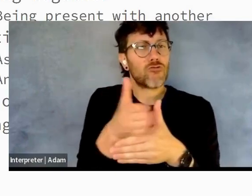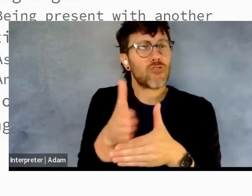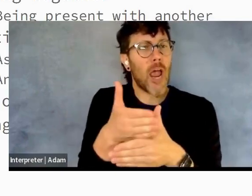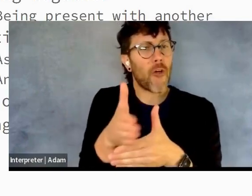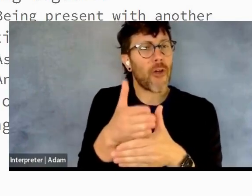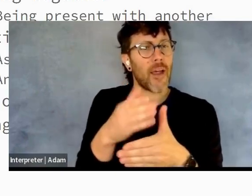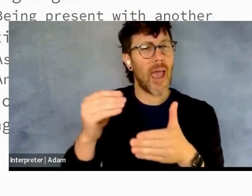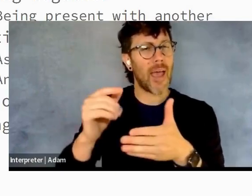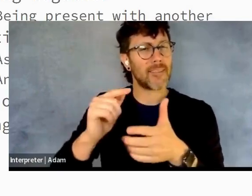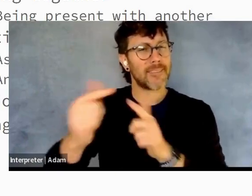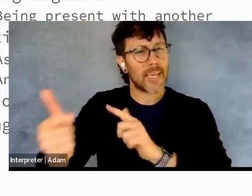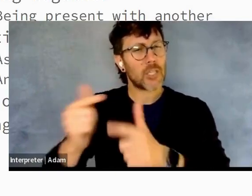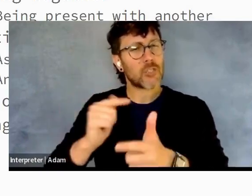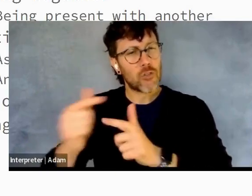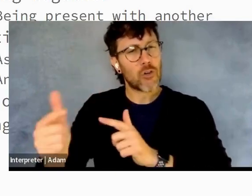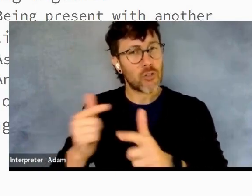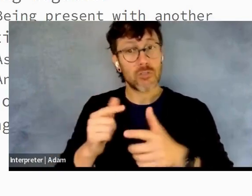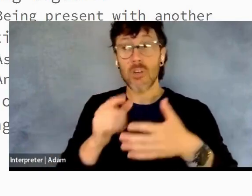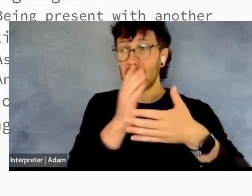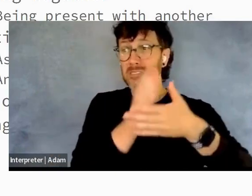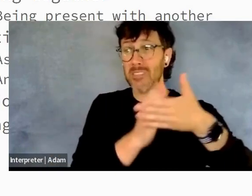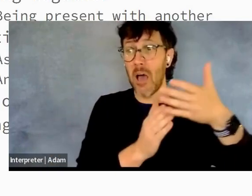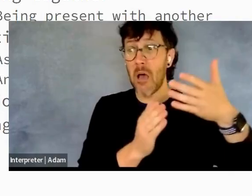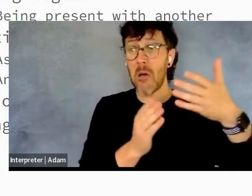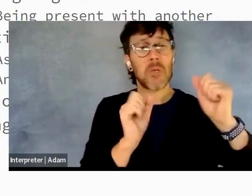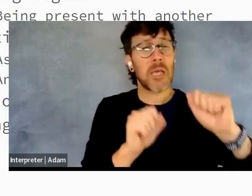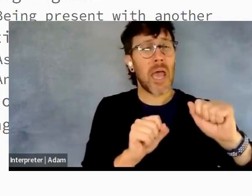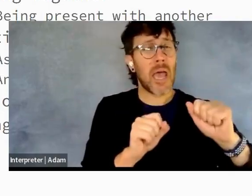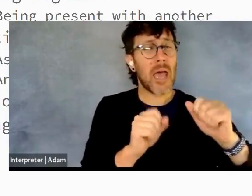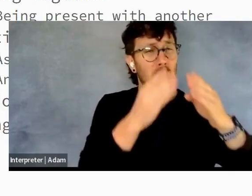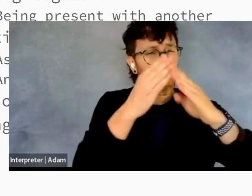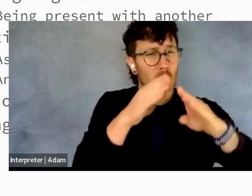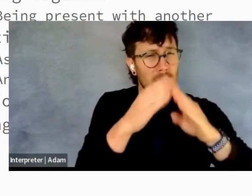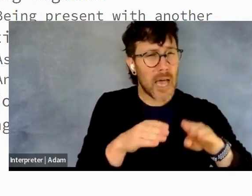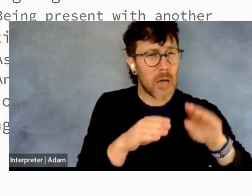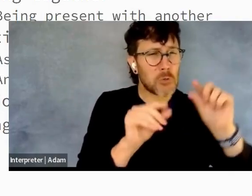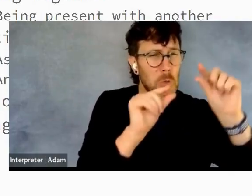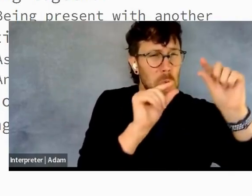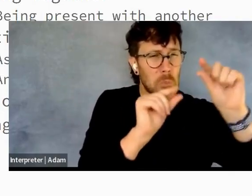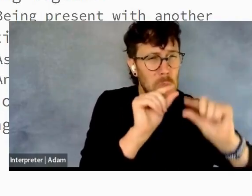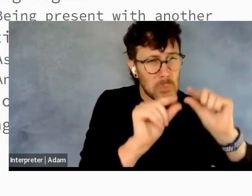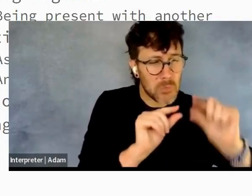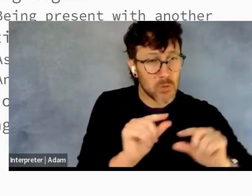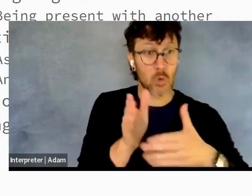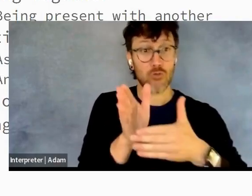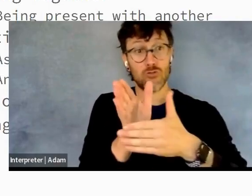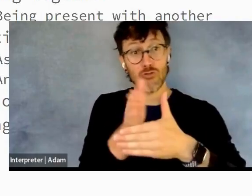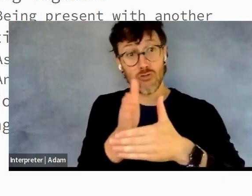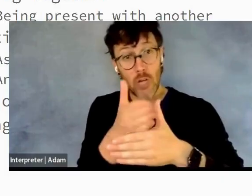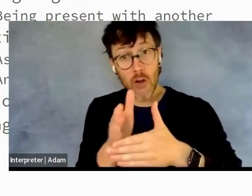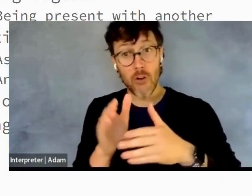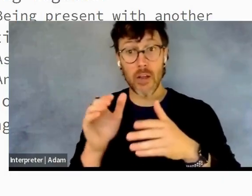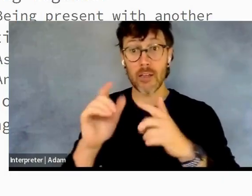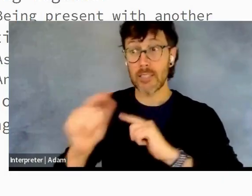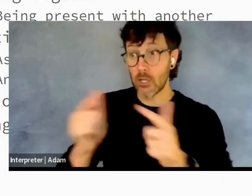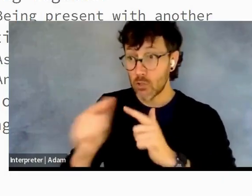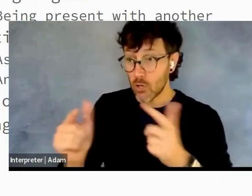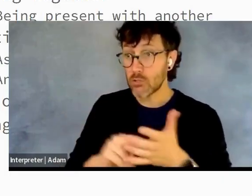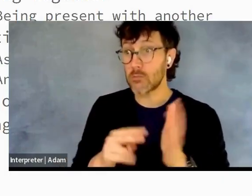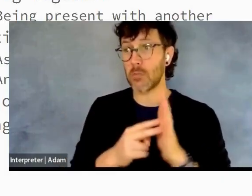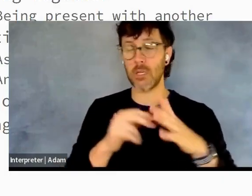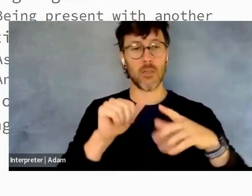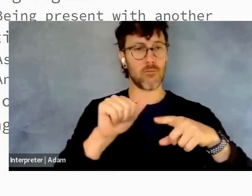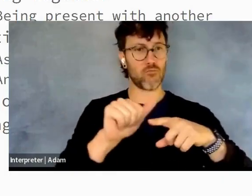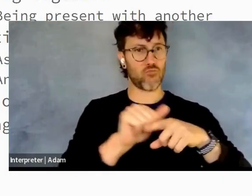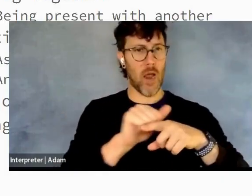into kind of smaller bites if that's a little bit easier. So with sharing and taking turns, practicing gaining attention. So if you're playing a board